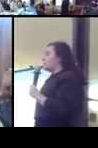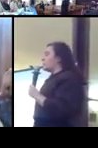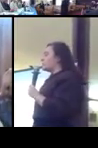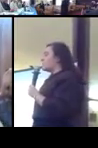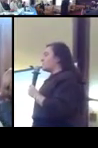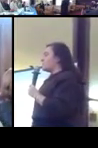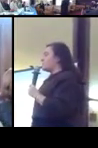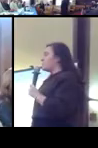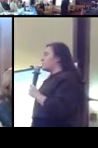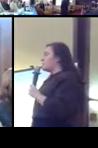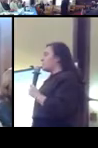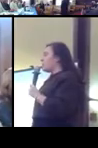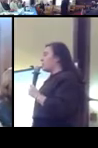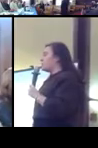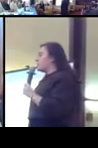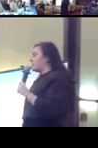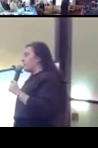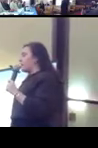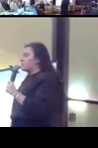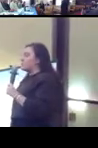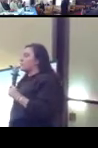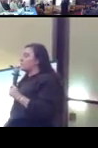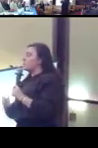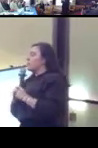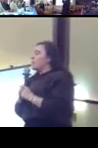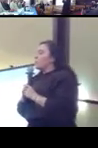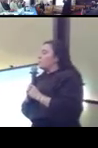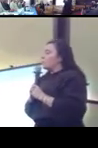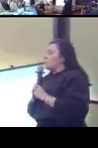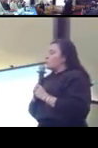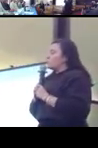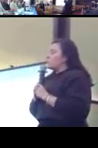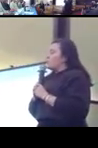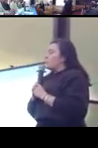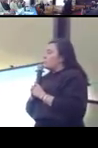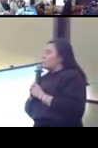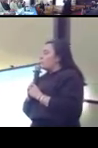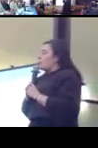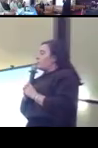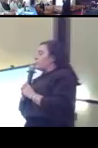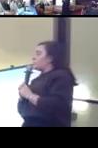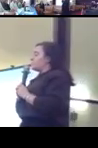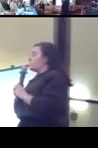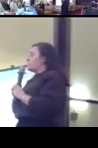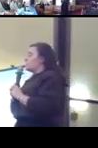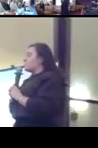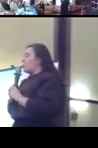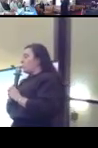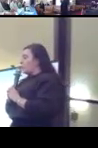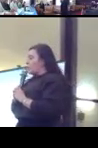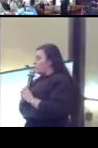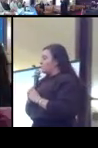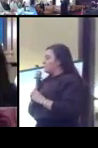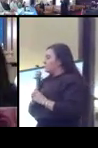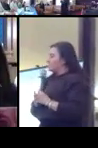our readers and gateways and inviting them to safe, quality, dynamic gathering spaces that will purpose and that promote a healthy and resilient future